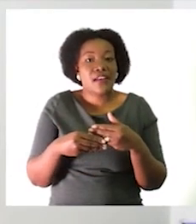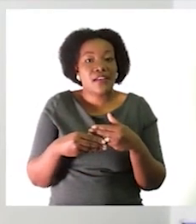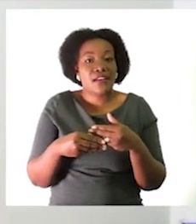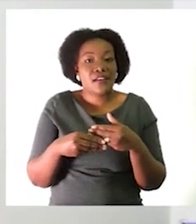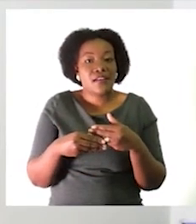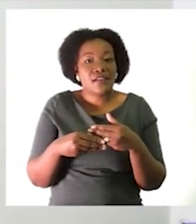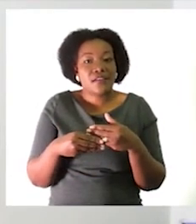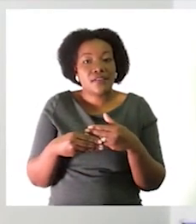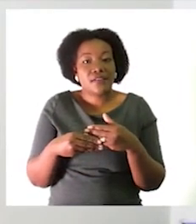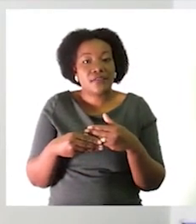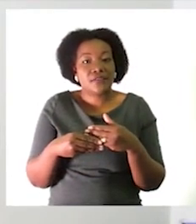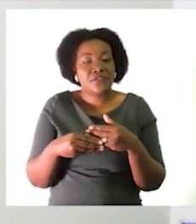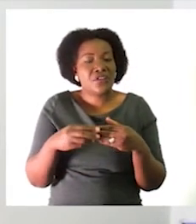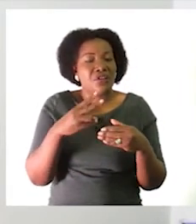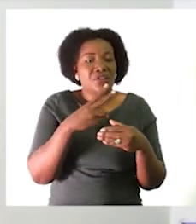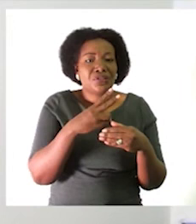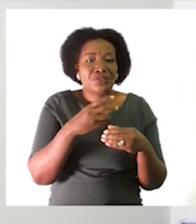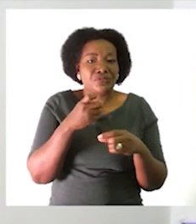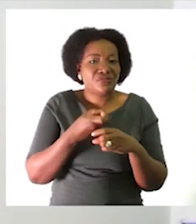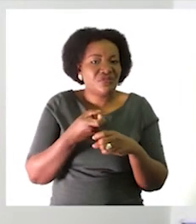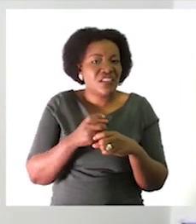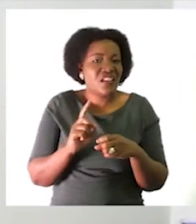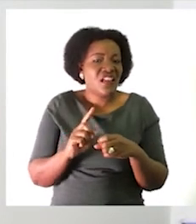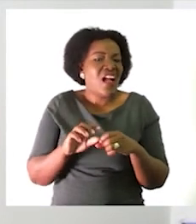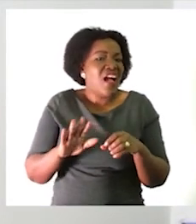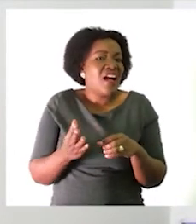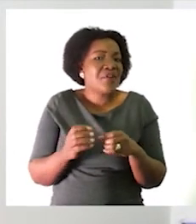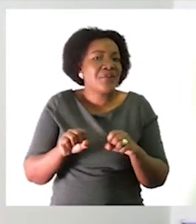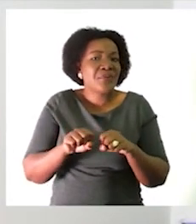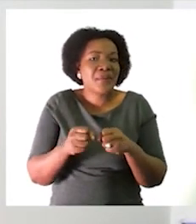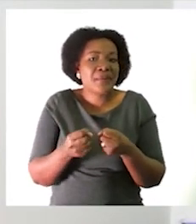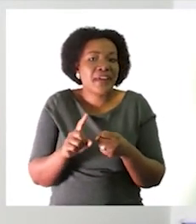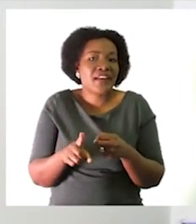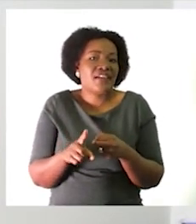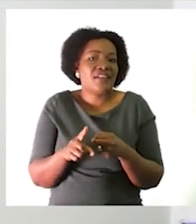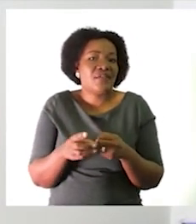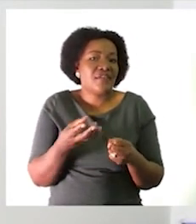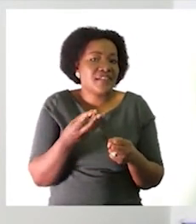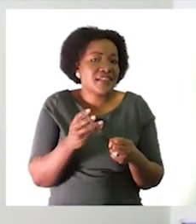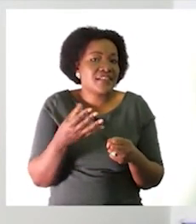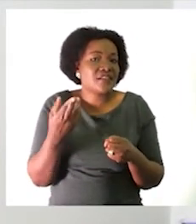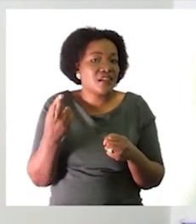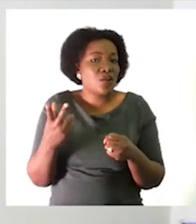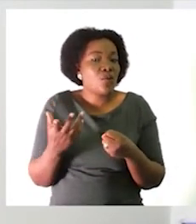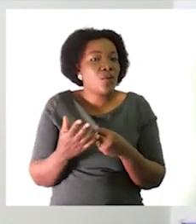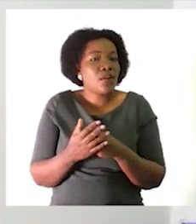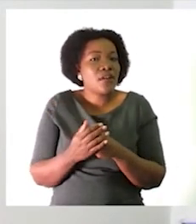then there are 2 coins there. How can we divide those coins now? We have a $6 coin,